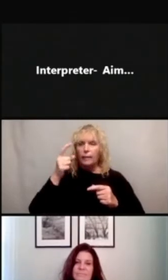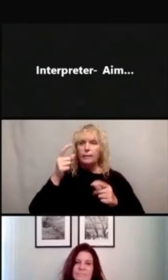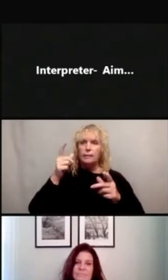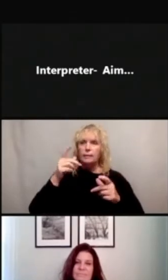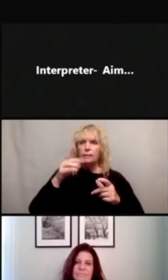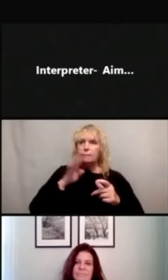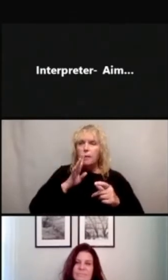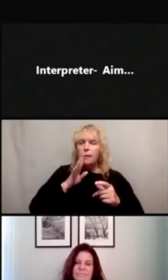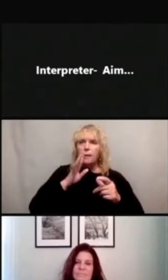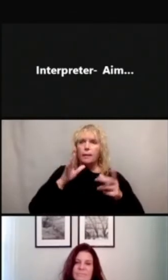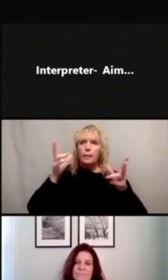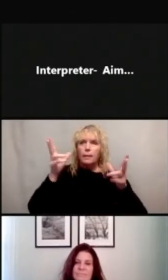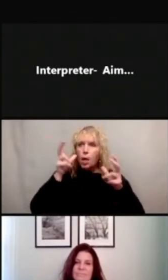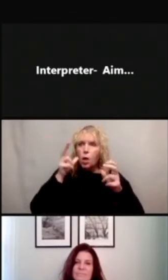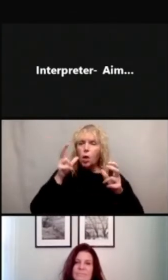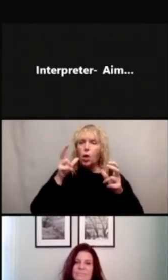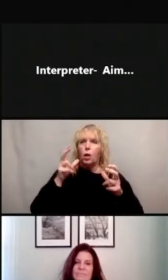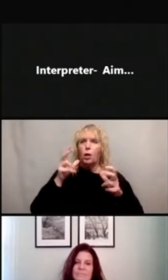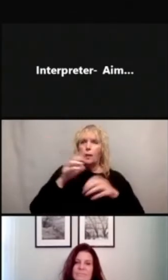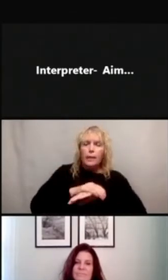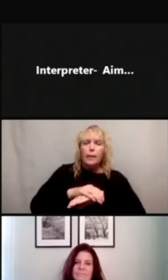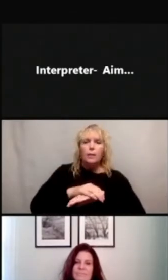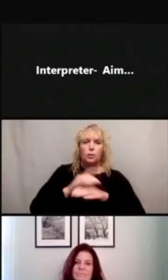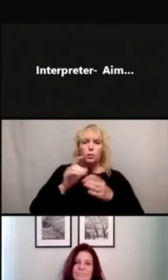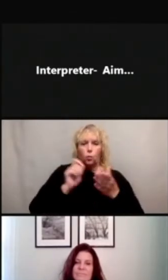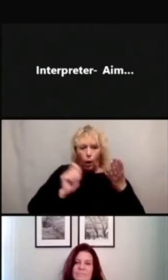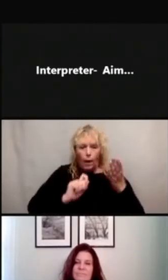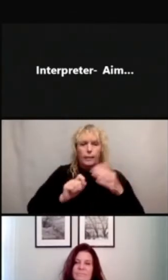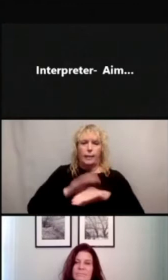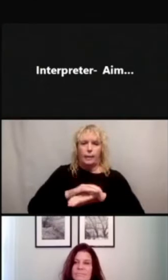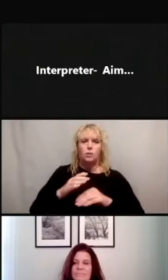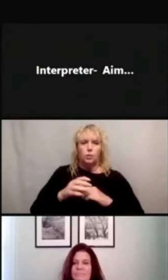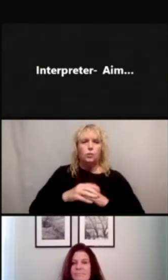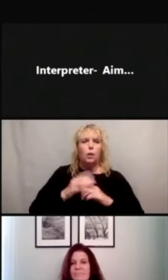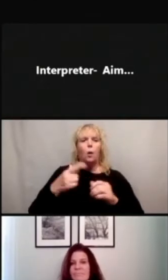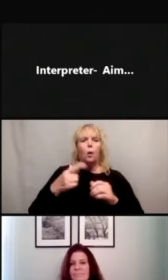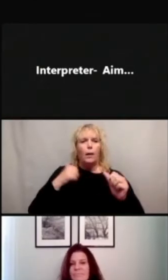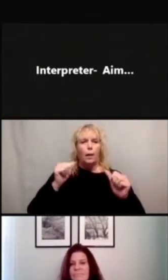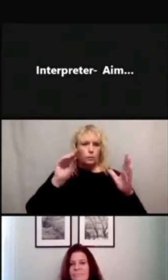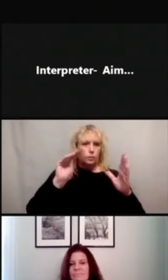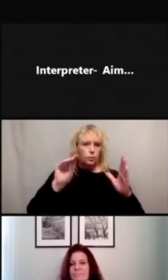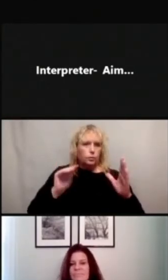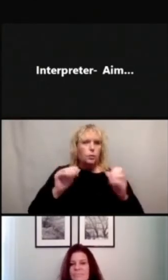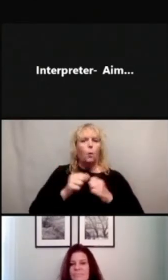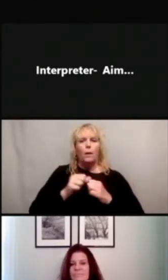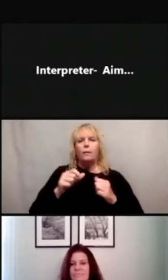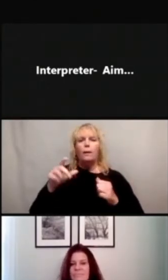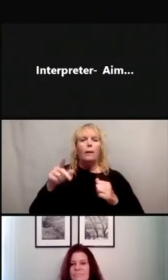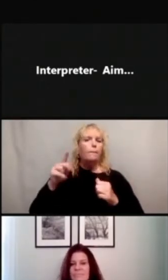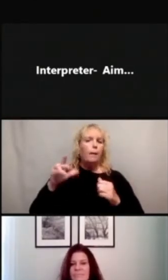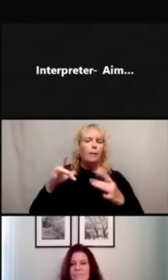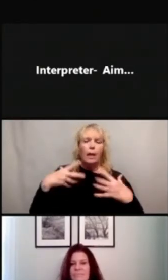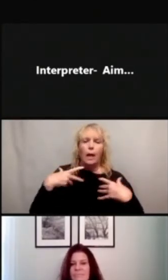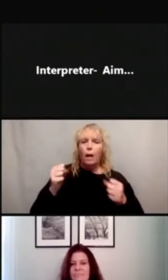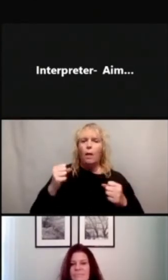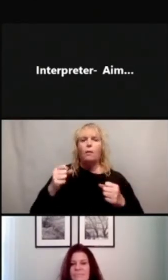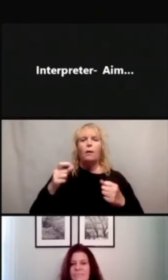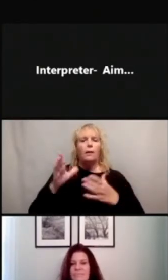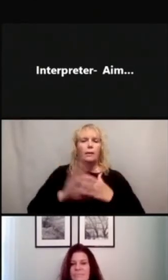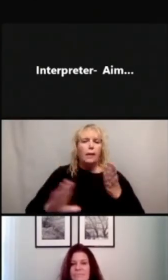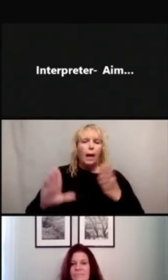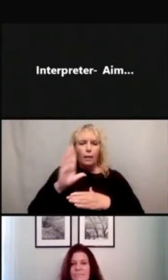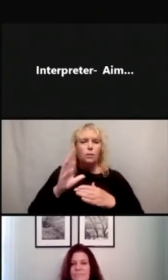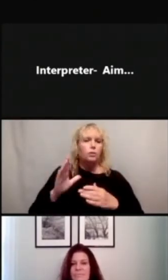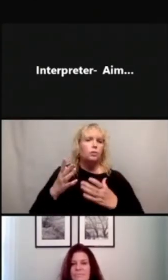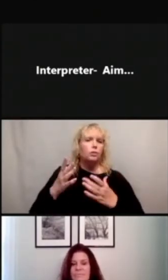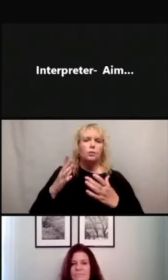discuss how adult education programs, along with health providers and colleges, public health agencies, and other stakeholders